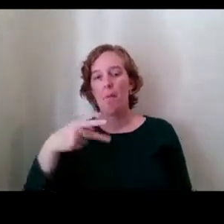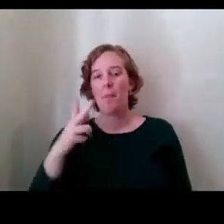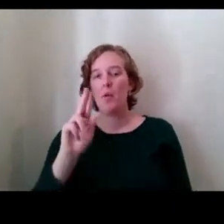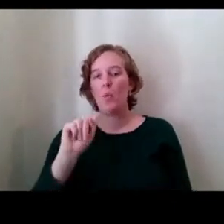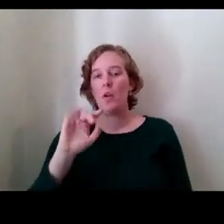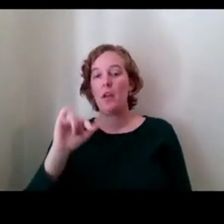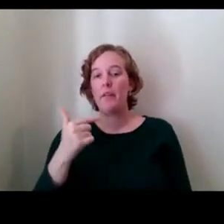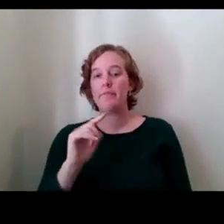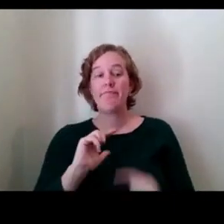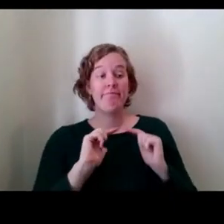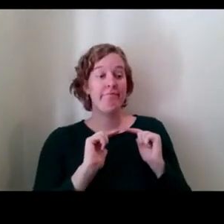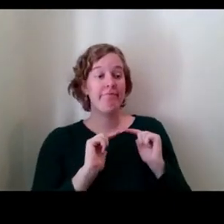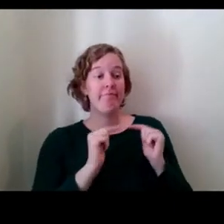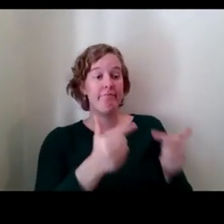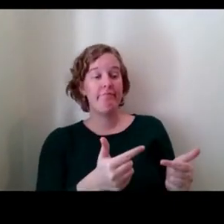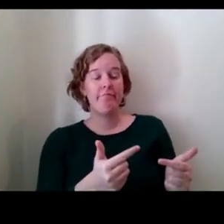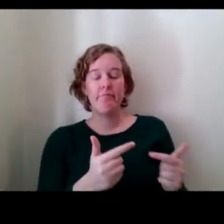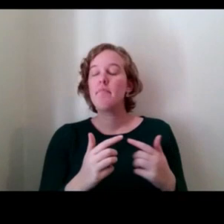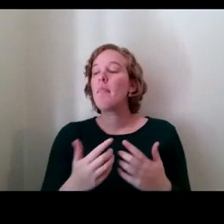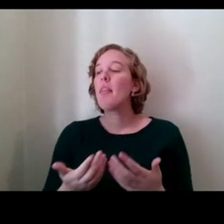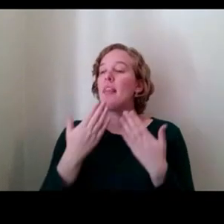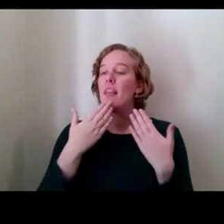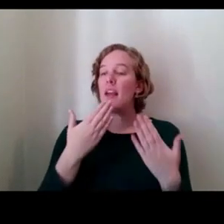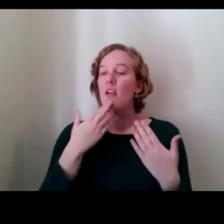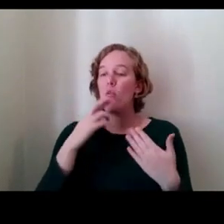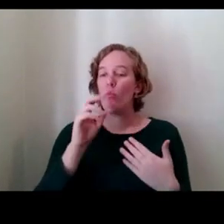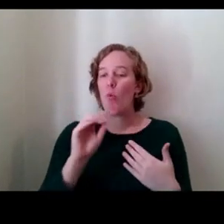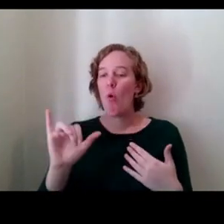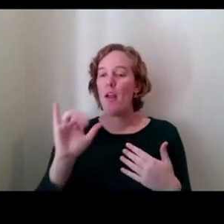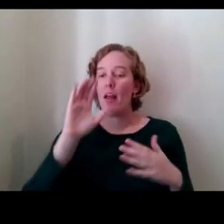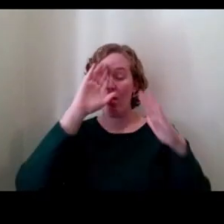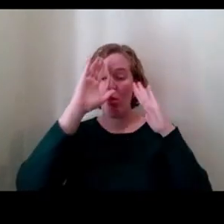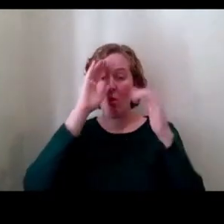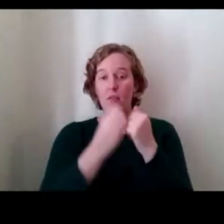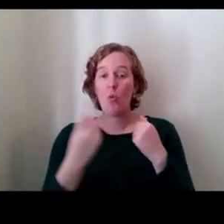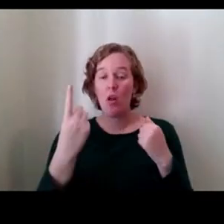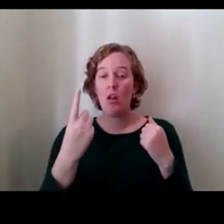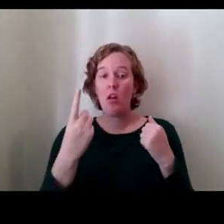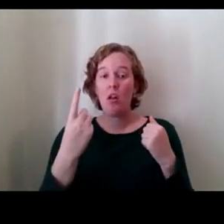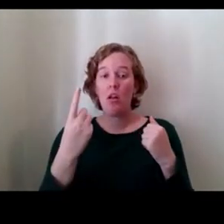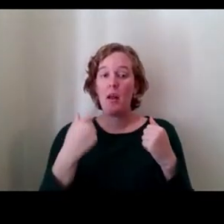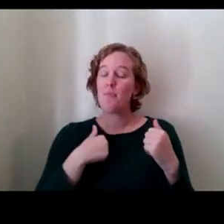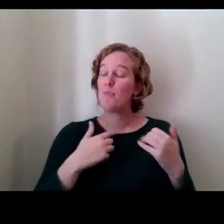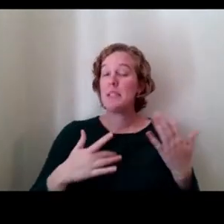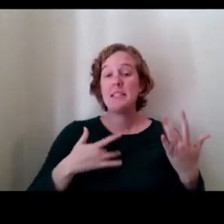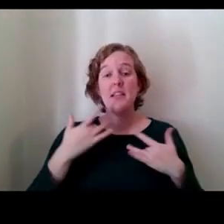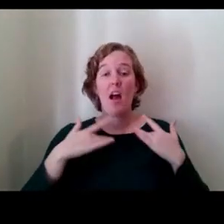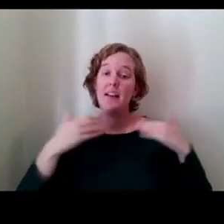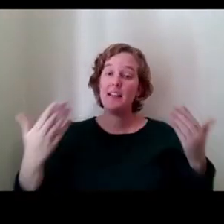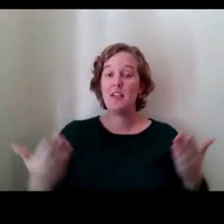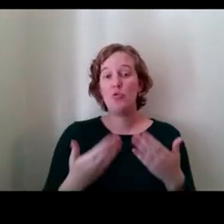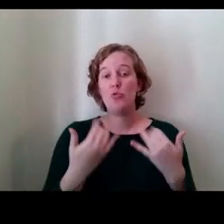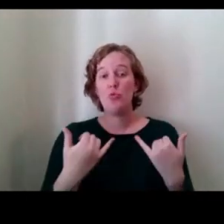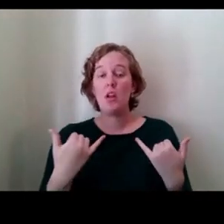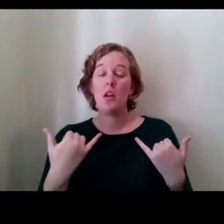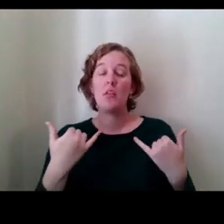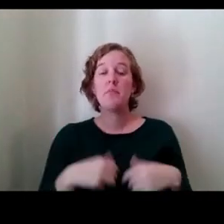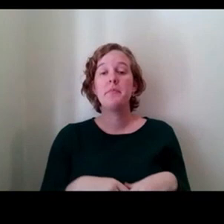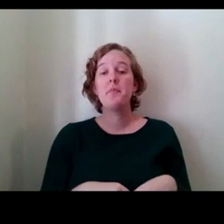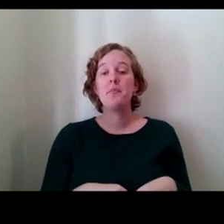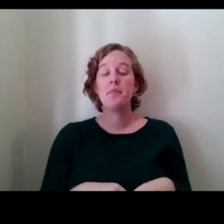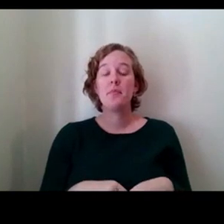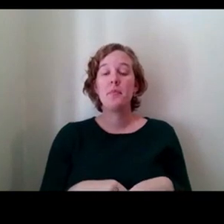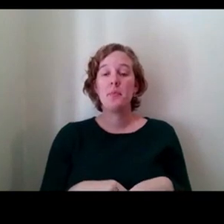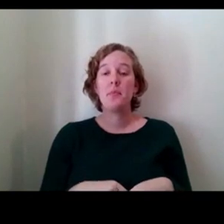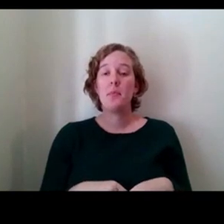yours. Thanks, Roy. Hello, everyone. I'm super excited to be here today